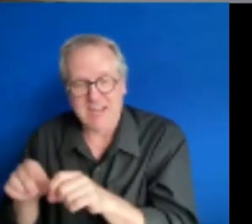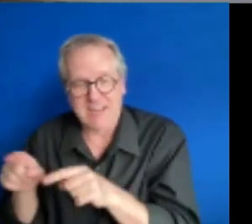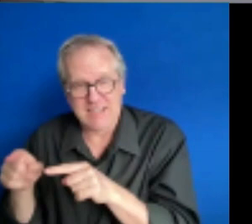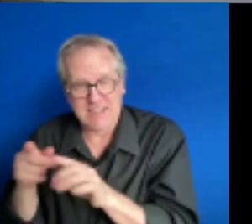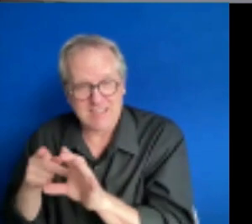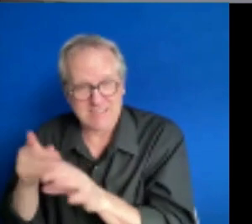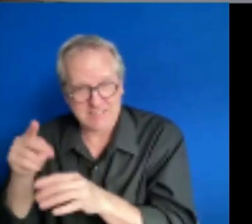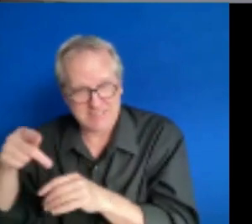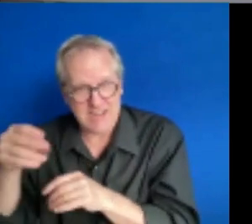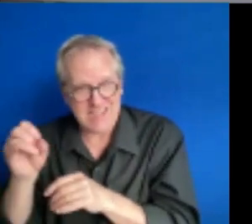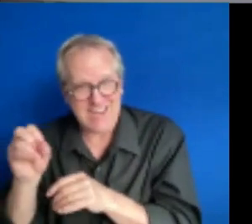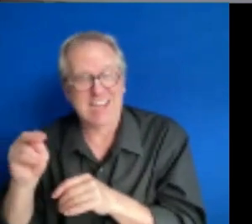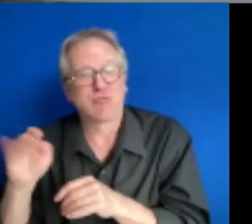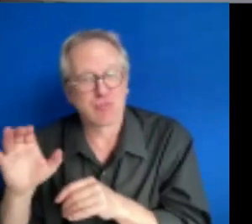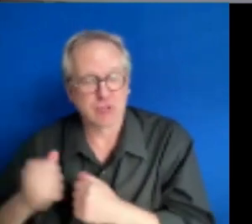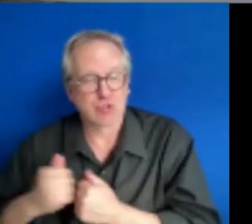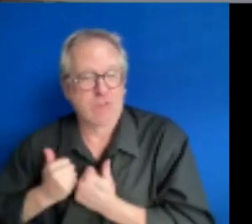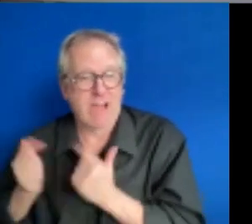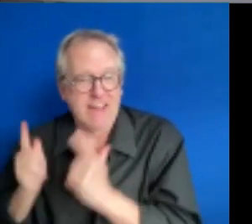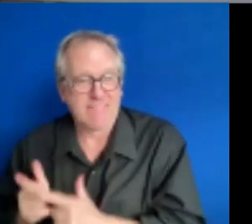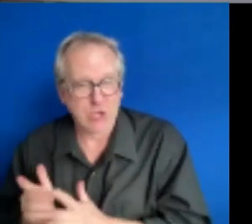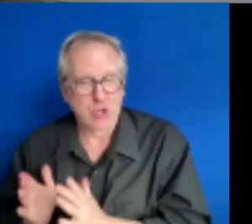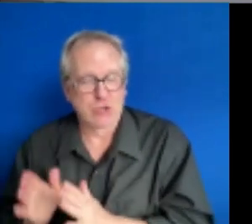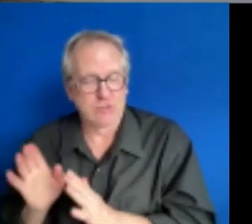Bridging them. I'm both,